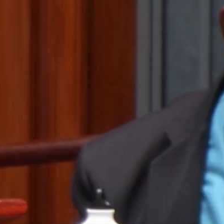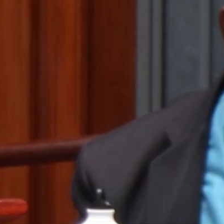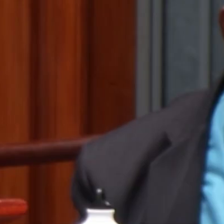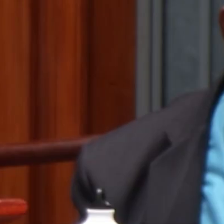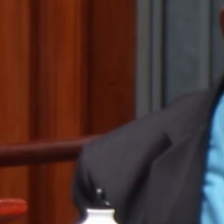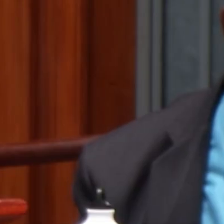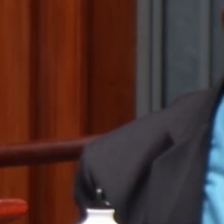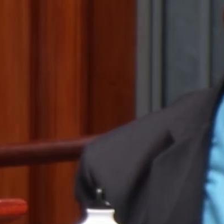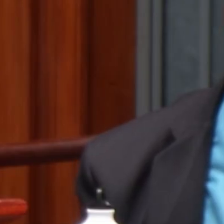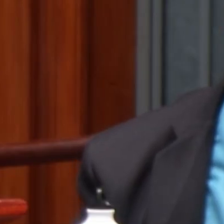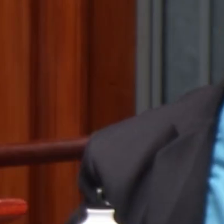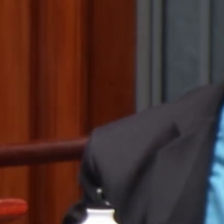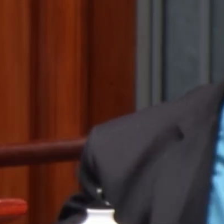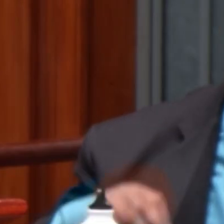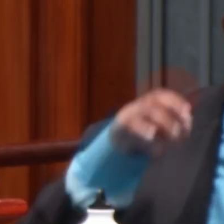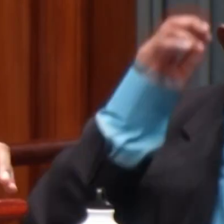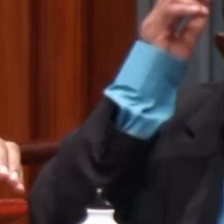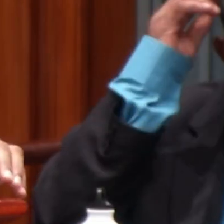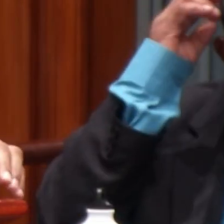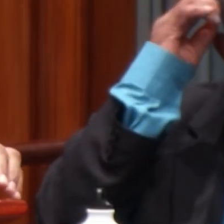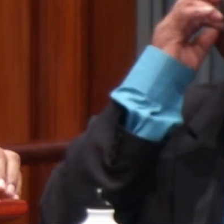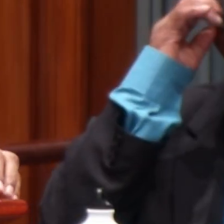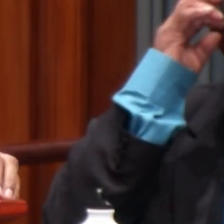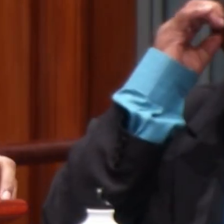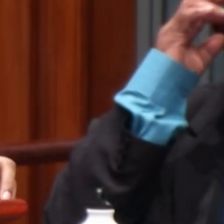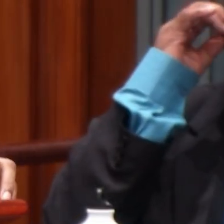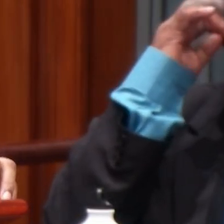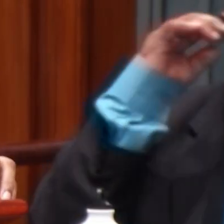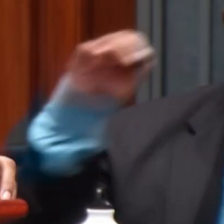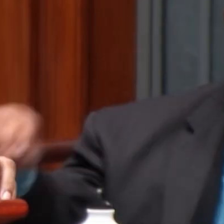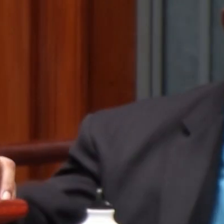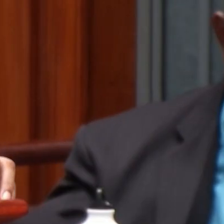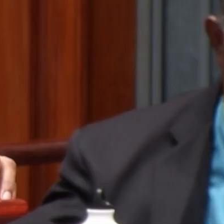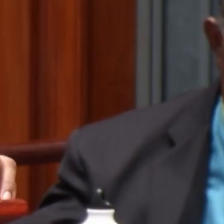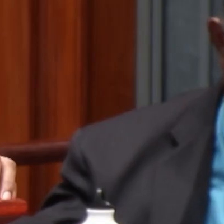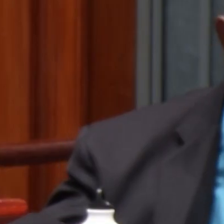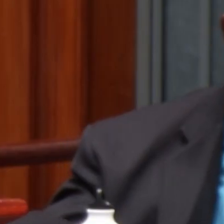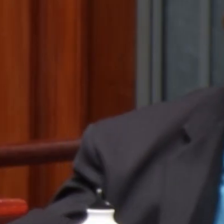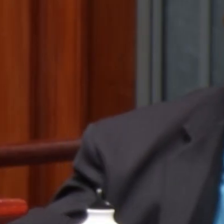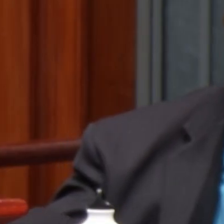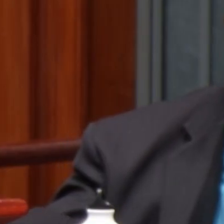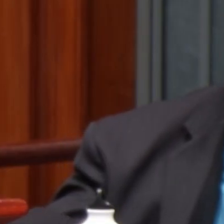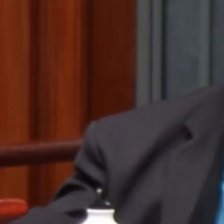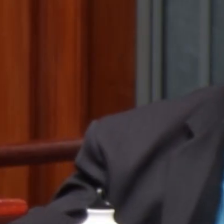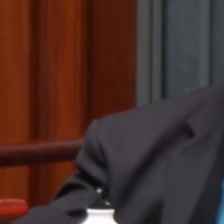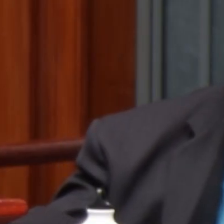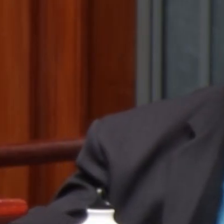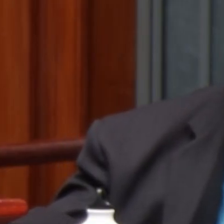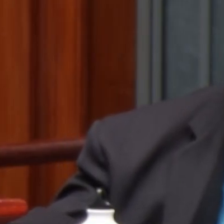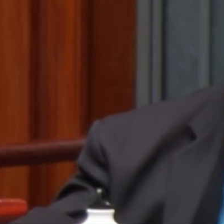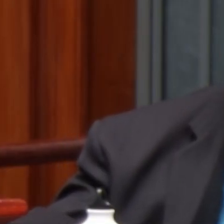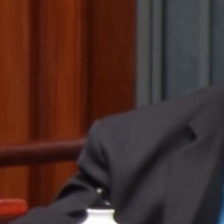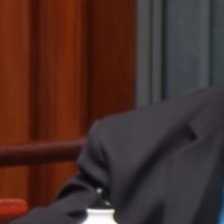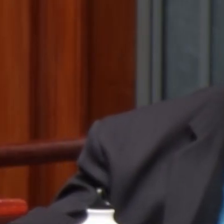improved facilities. It is about the farmer who has better access to markets. It is about the young entrepreneur who see